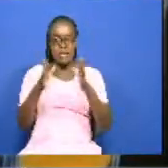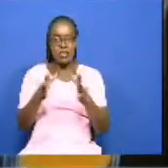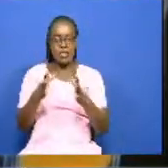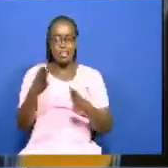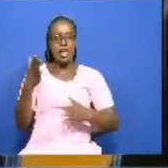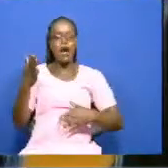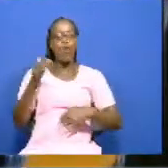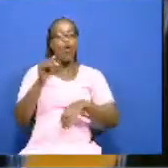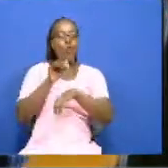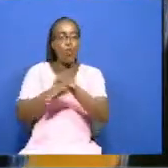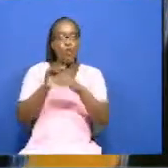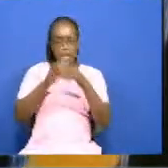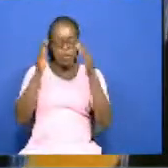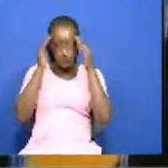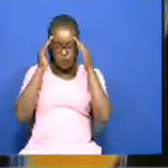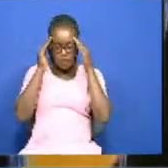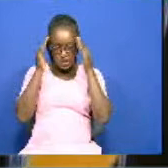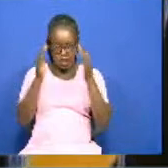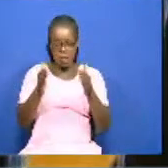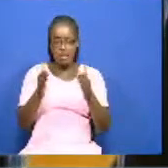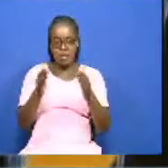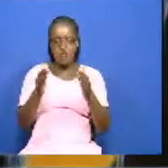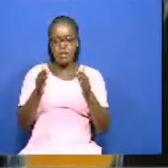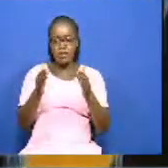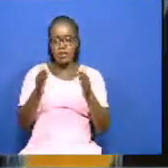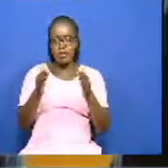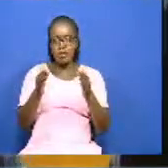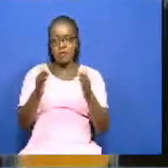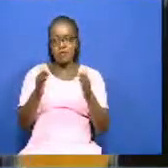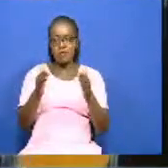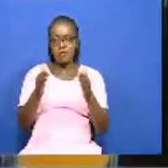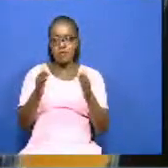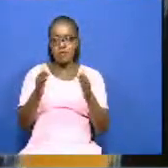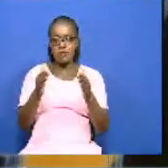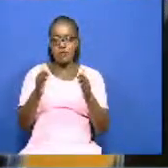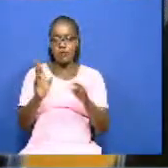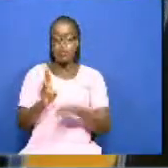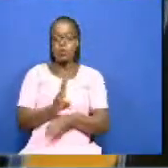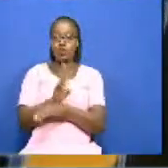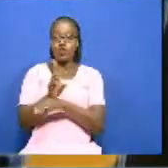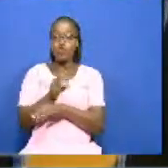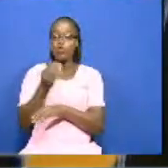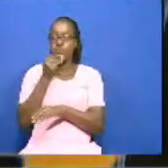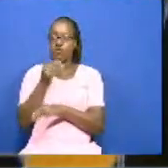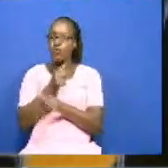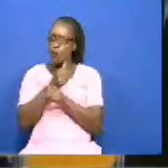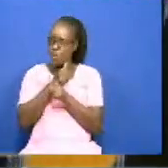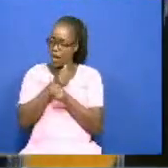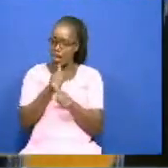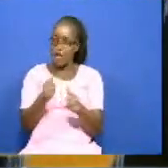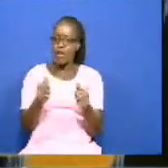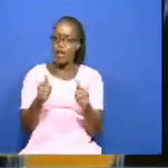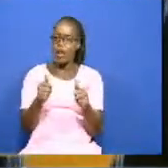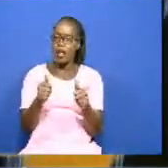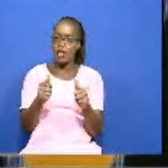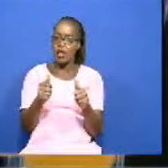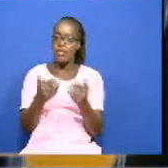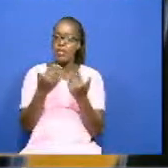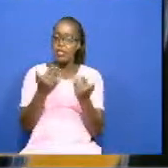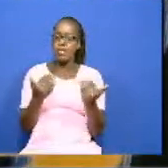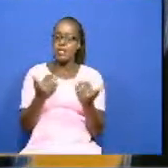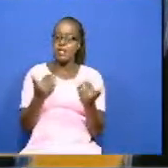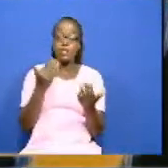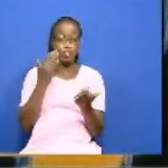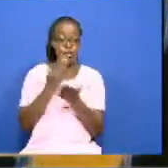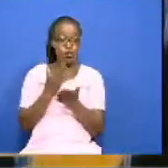very good and committed that they should use that food judiciously. And if there are children who genuinely